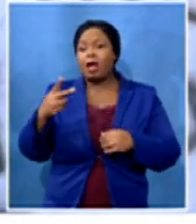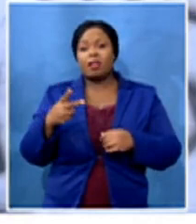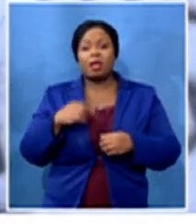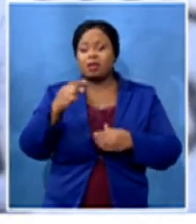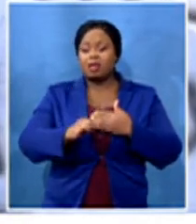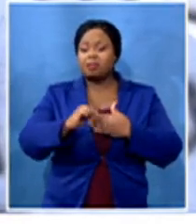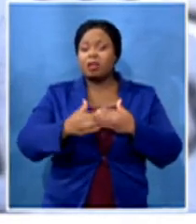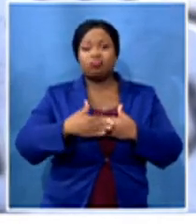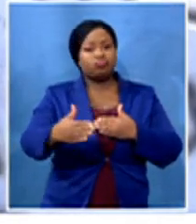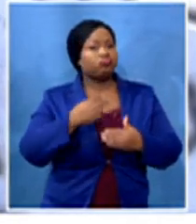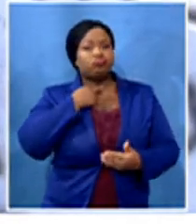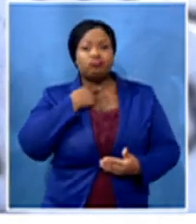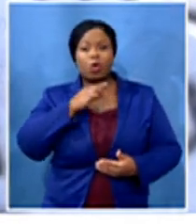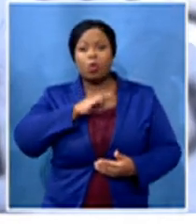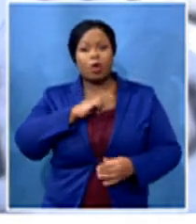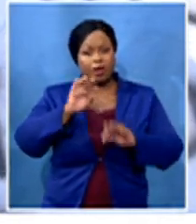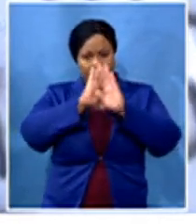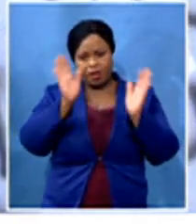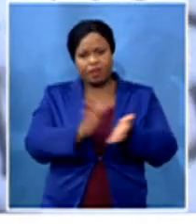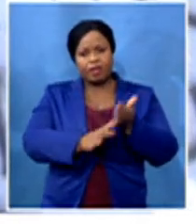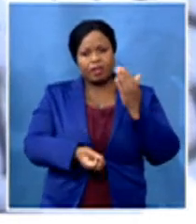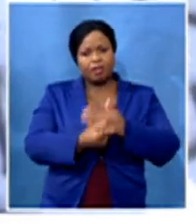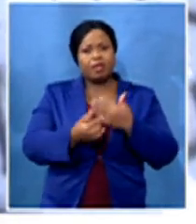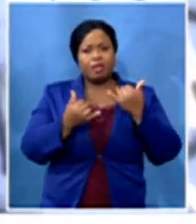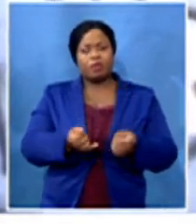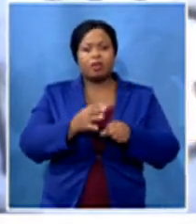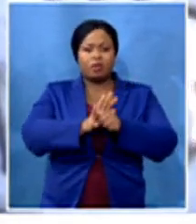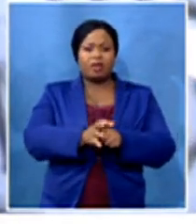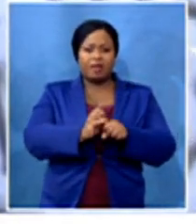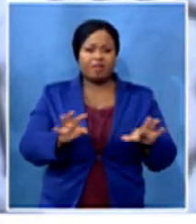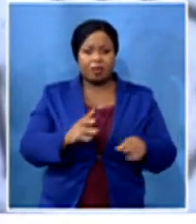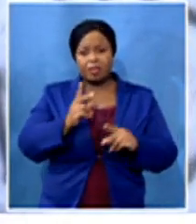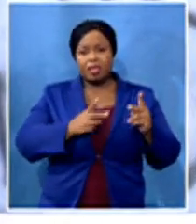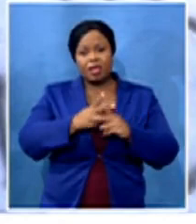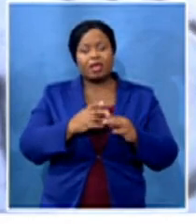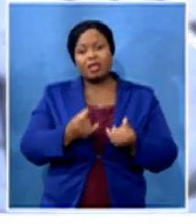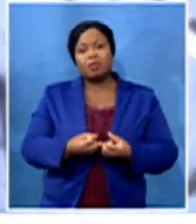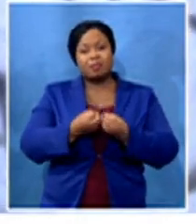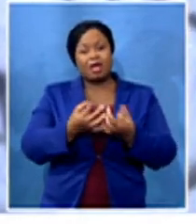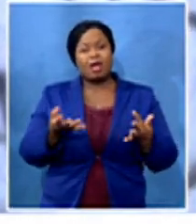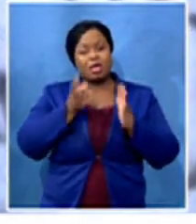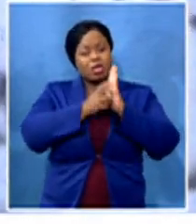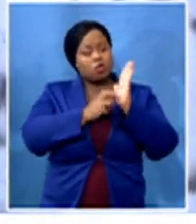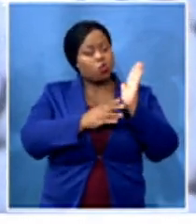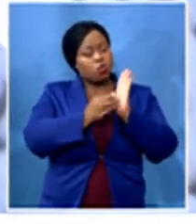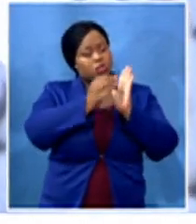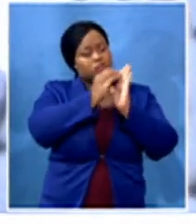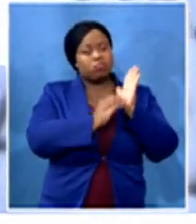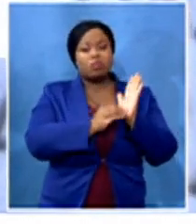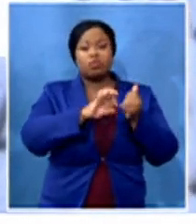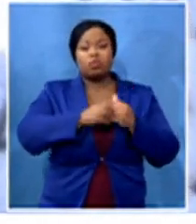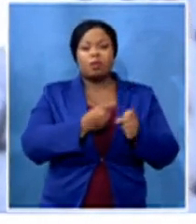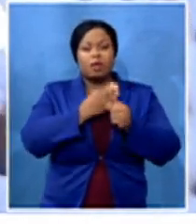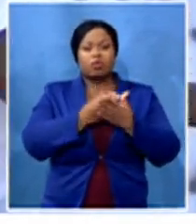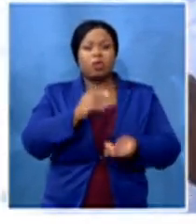of months or so because of what's happening right now with the coronavirus and all the measures and the restrictions that have been put in place in order to curb